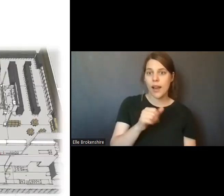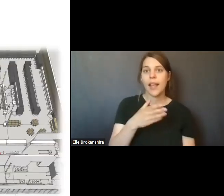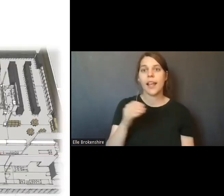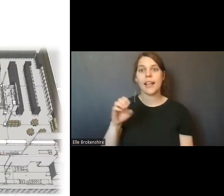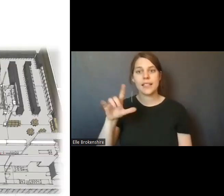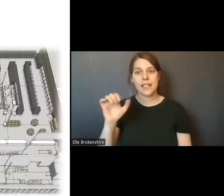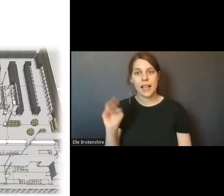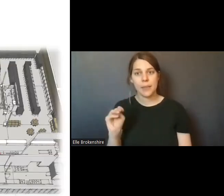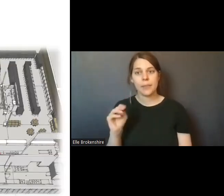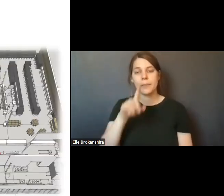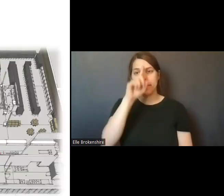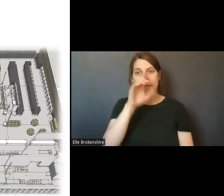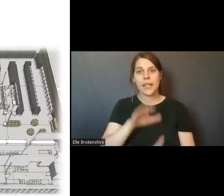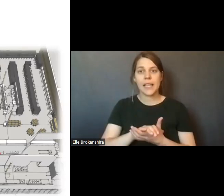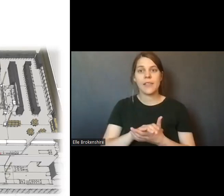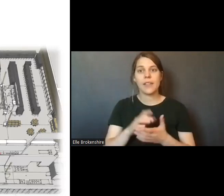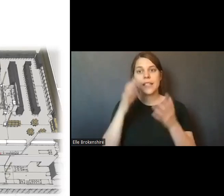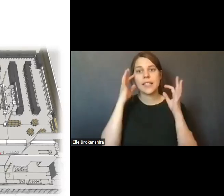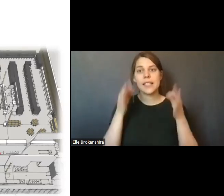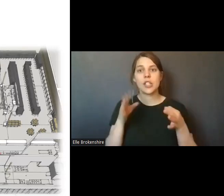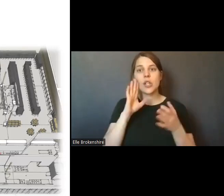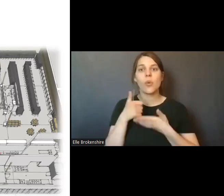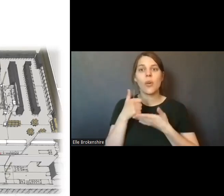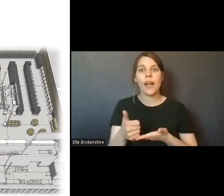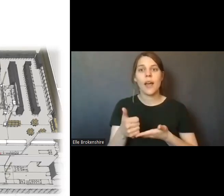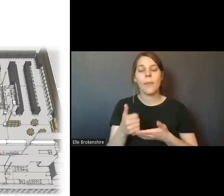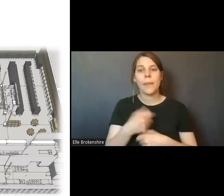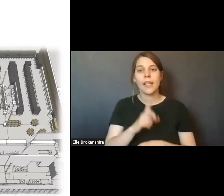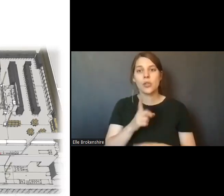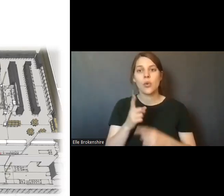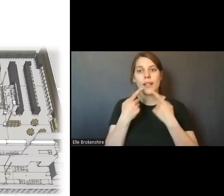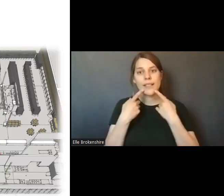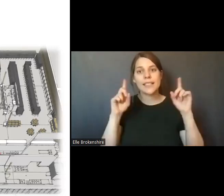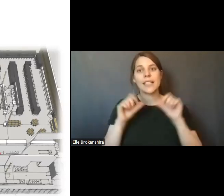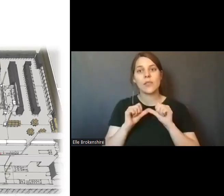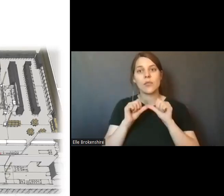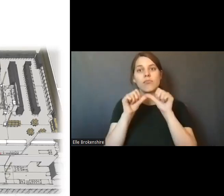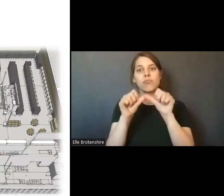that this decision is going to help ensure a successful long-term grocery